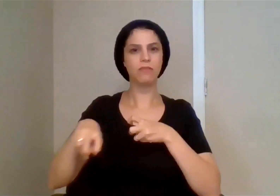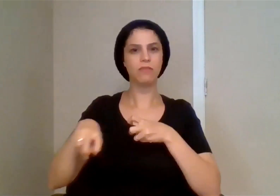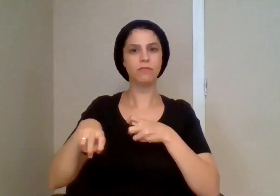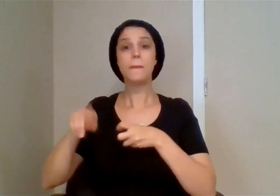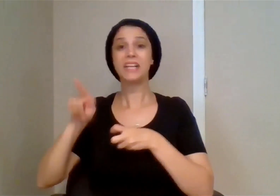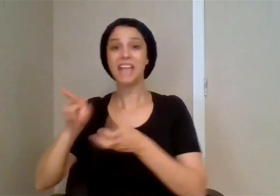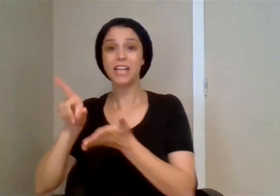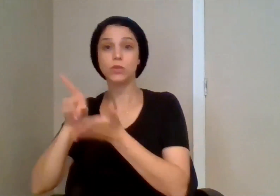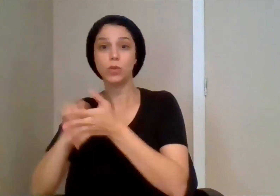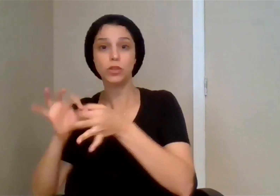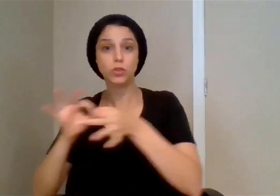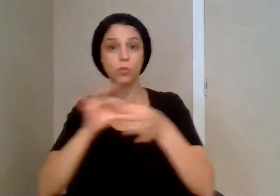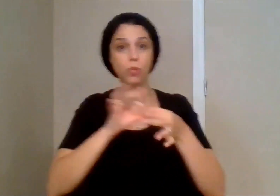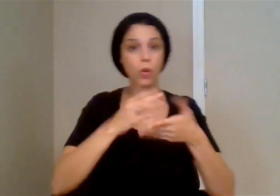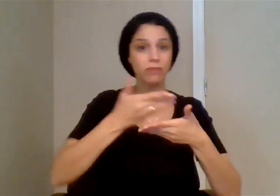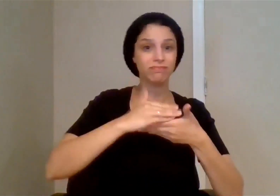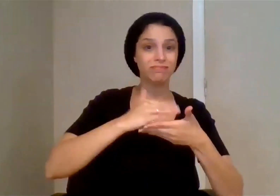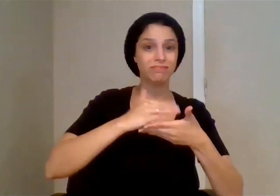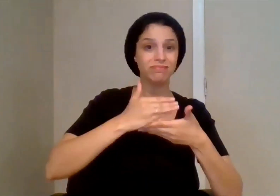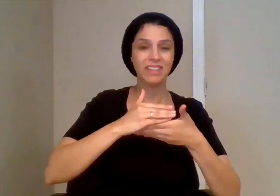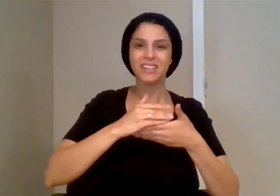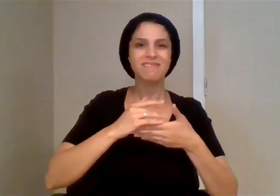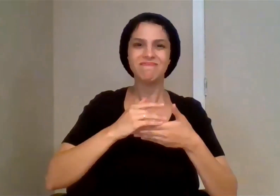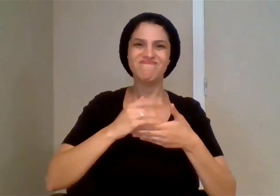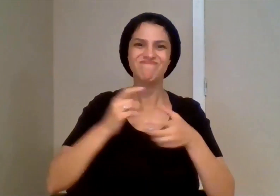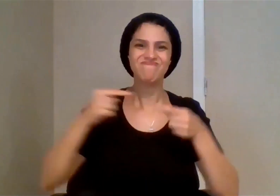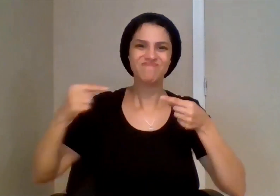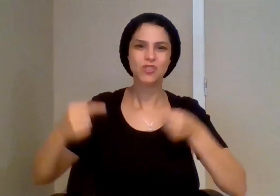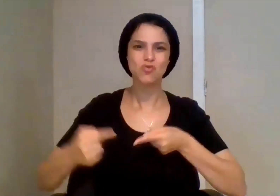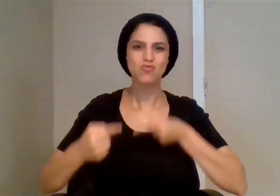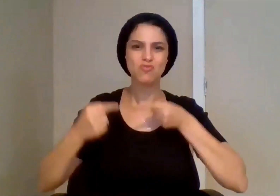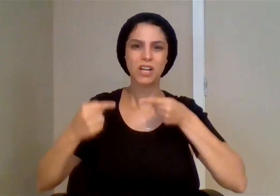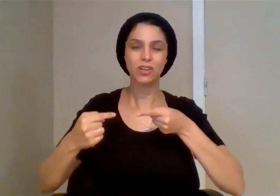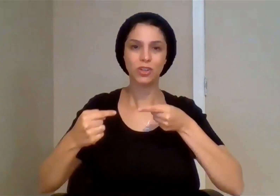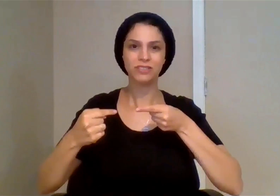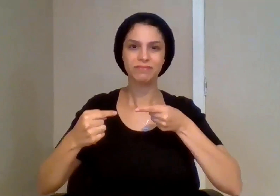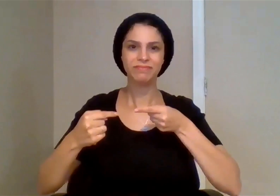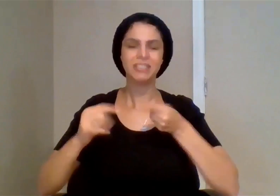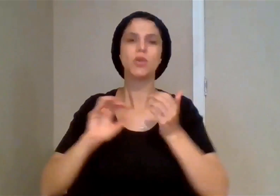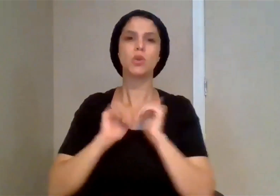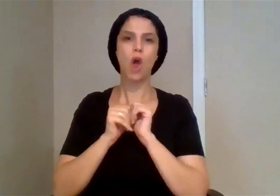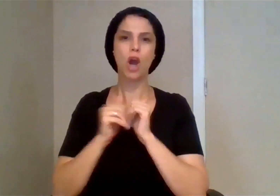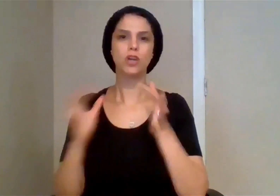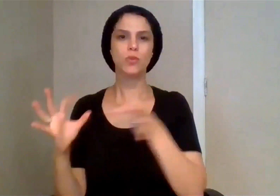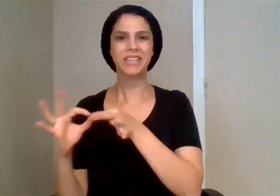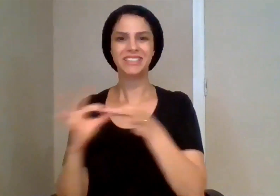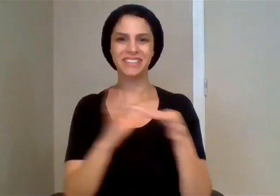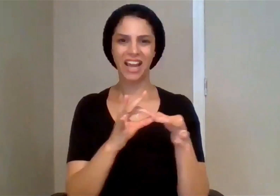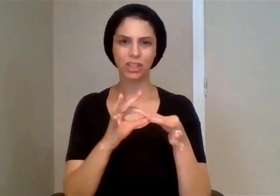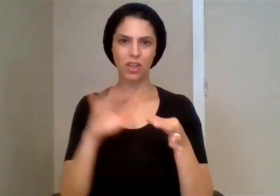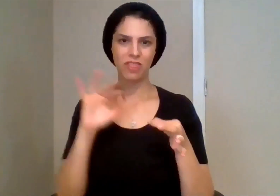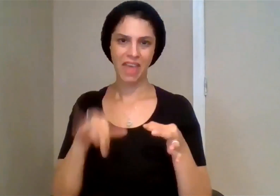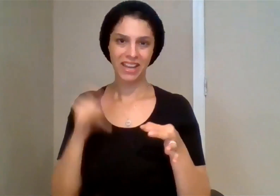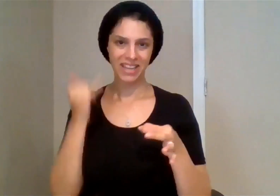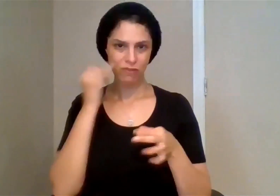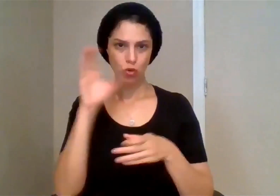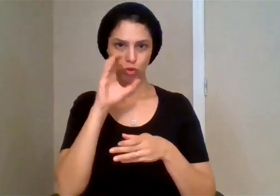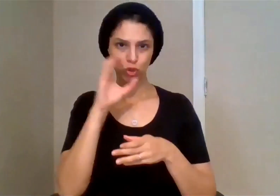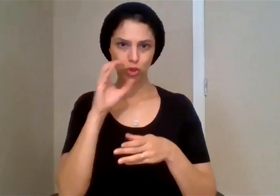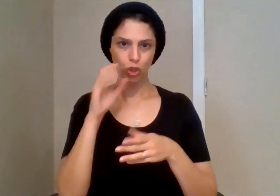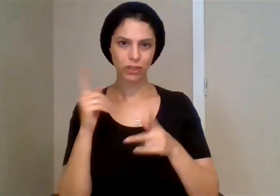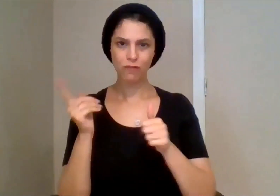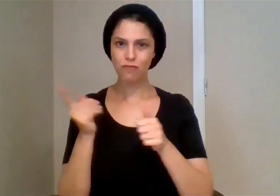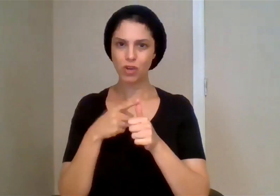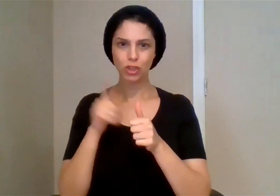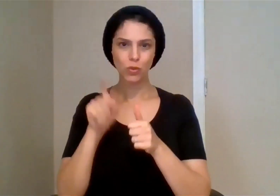something called AirPrint. And if you do a Google search how to add a printer on a Chromebook, one of the first links